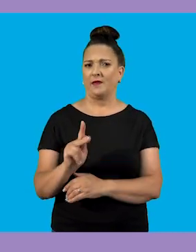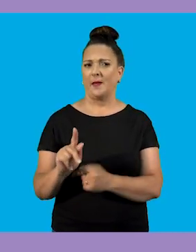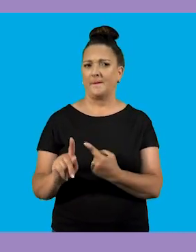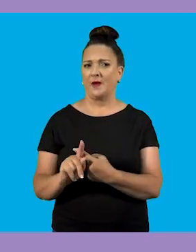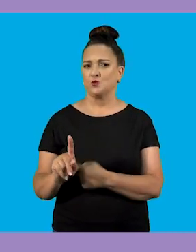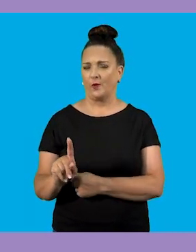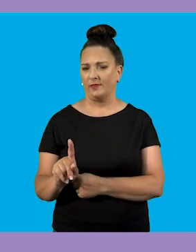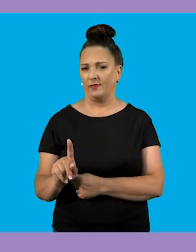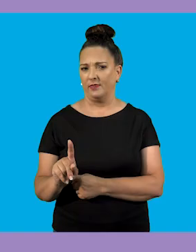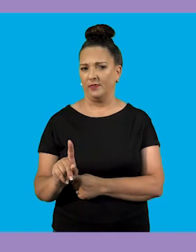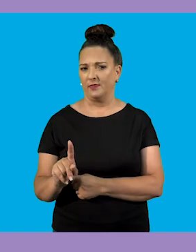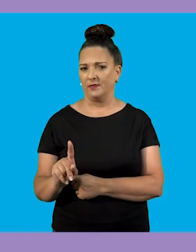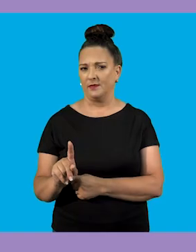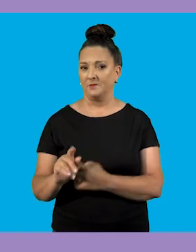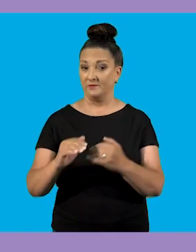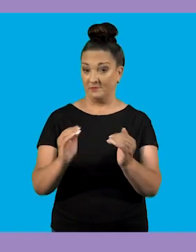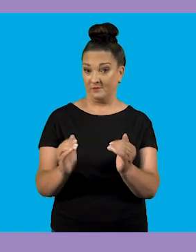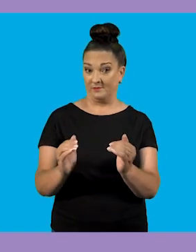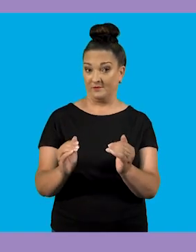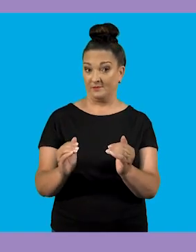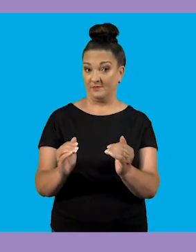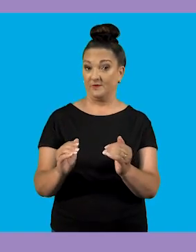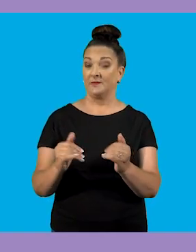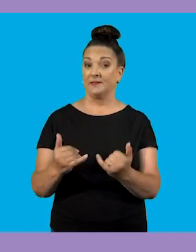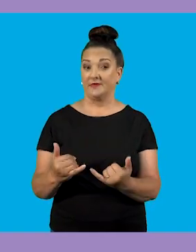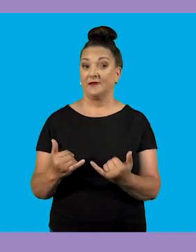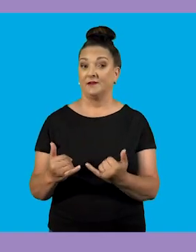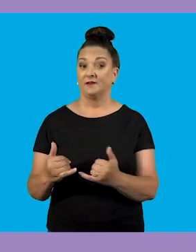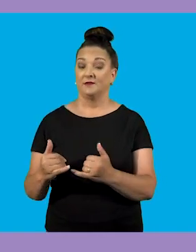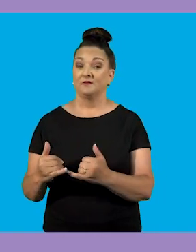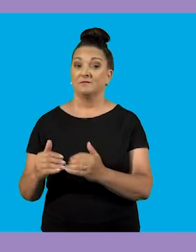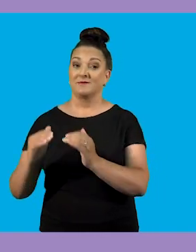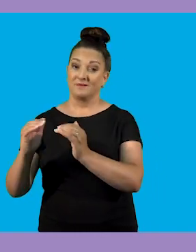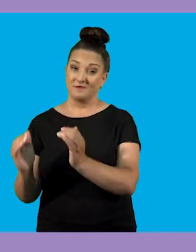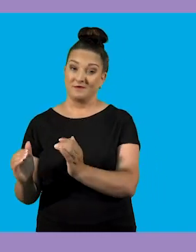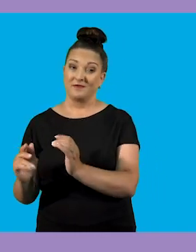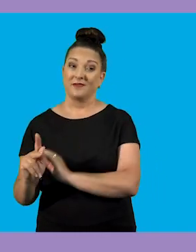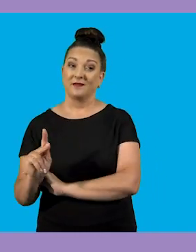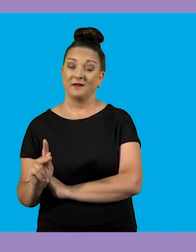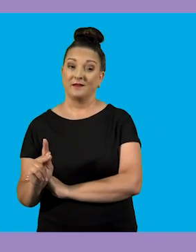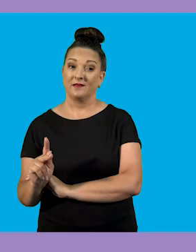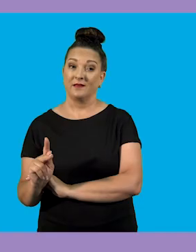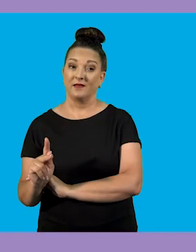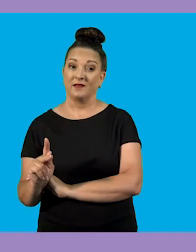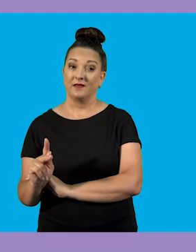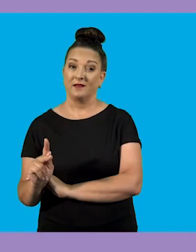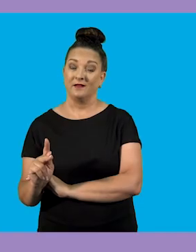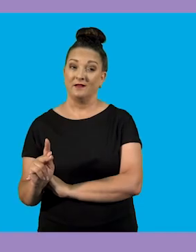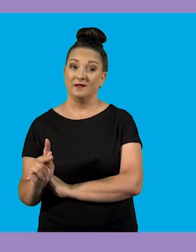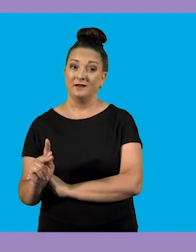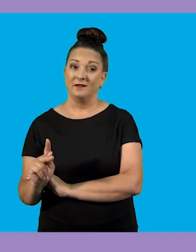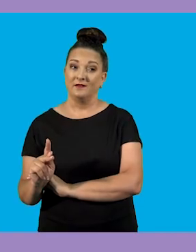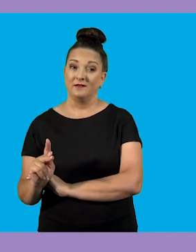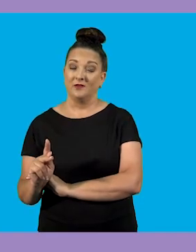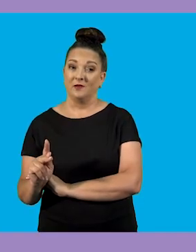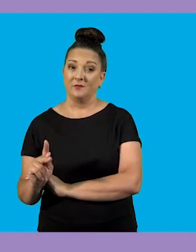is the k plus 1, and after we take out that common bracket, we are left with that k there, and